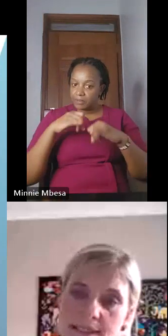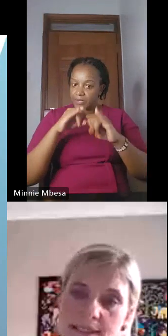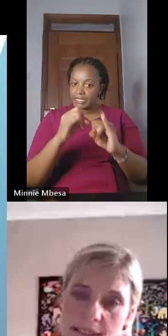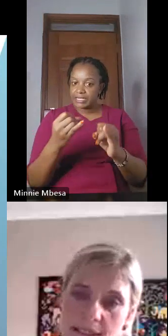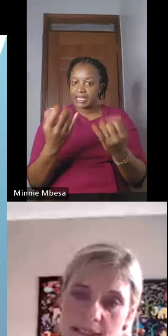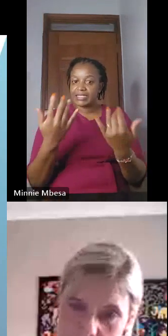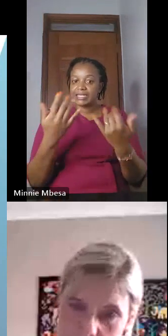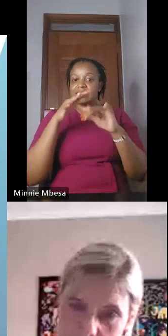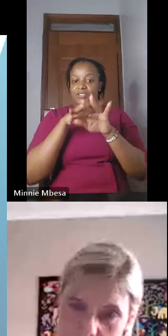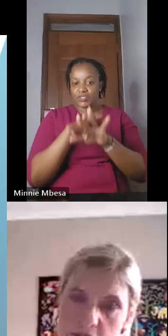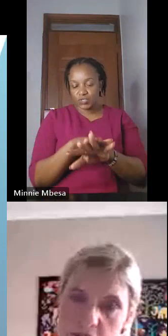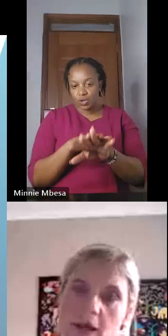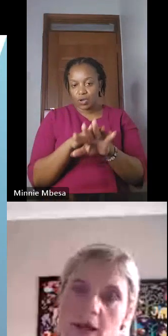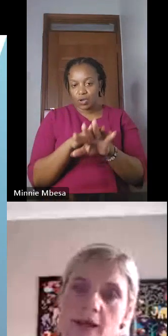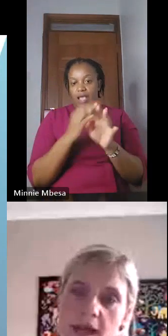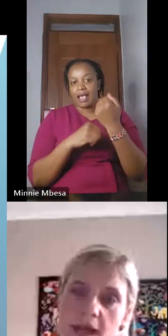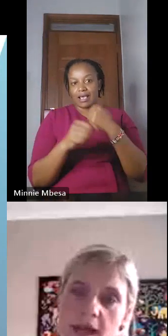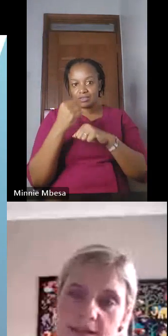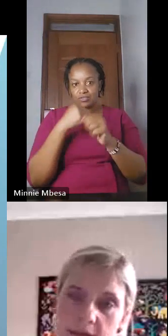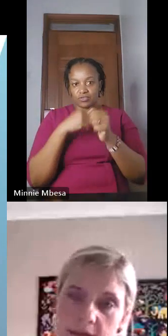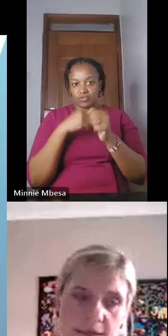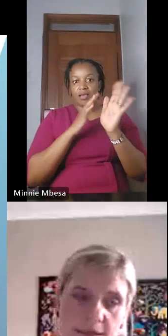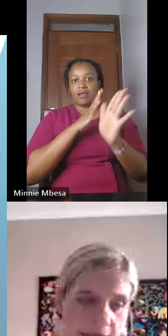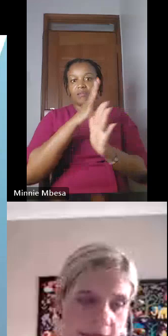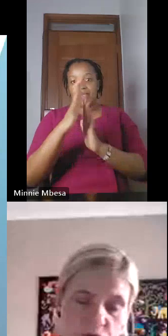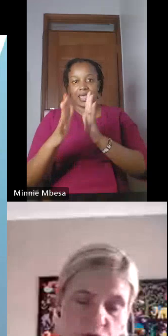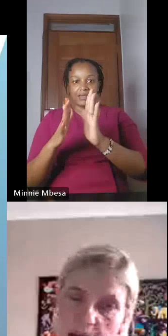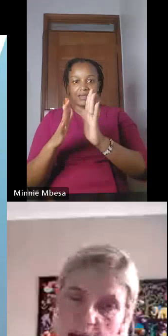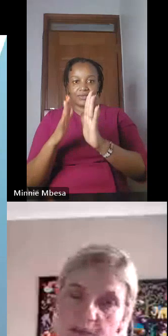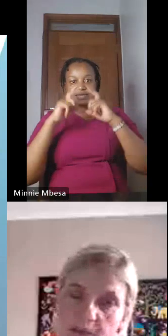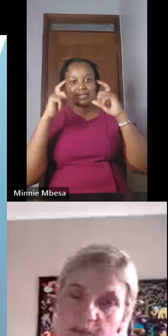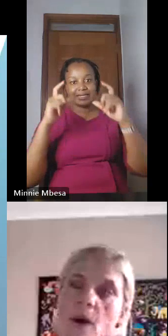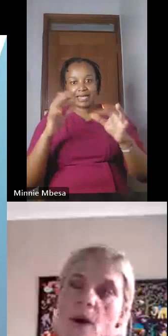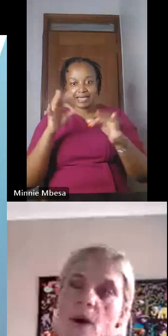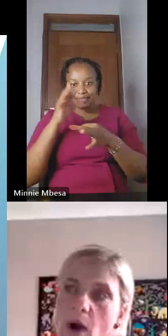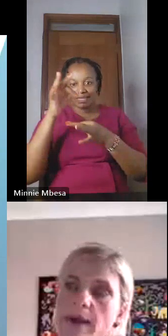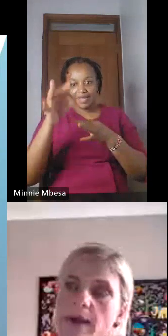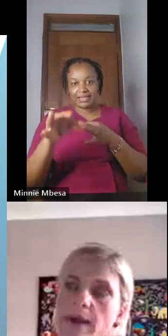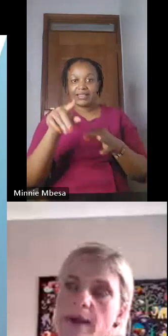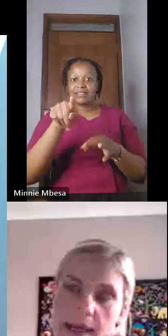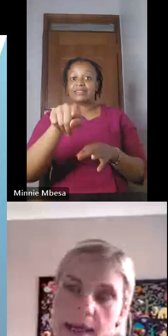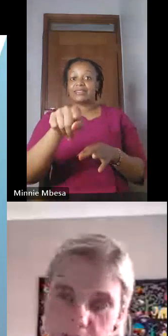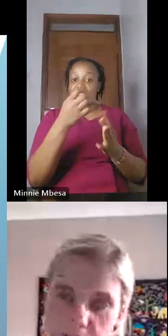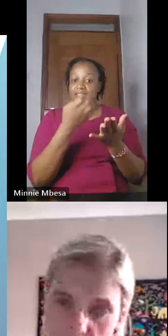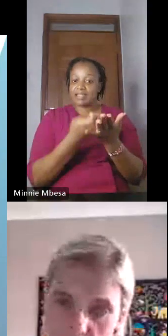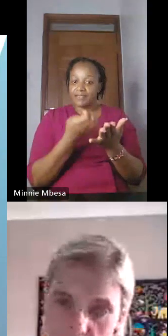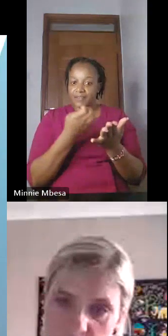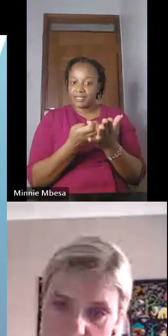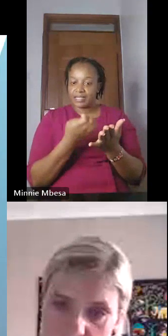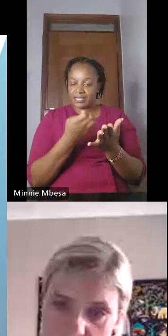a greater extent. And so that is the evidence that's driving why we